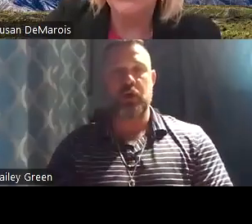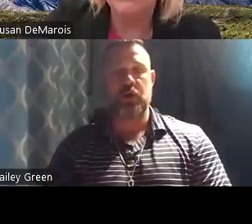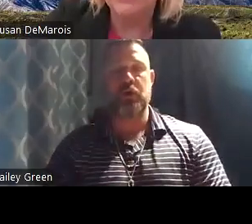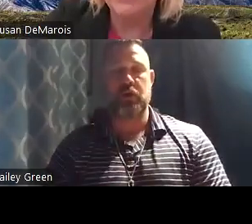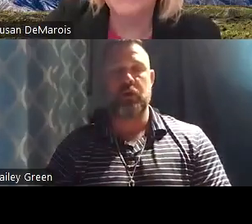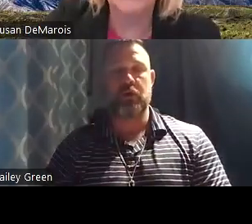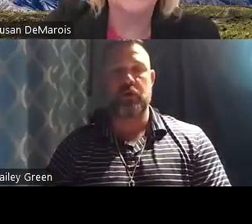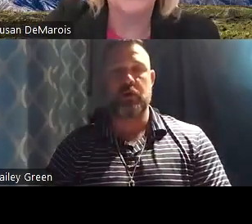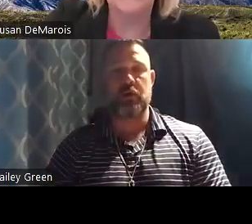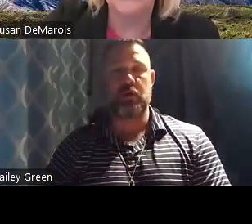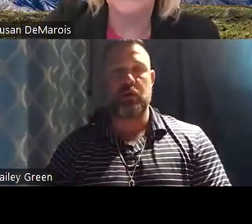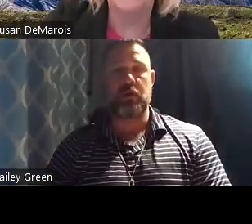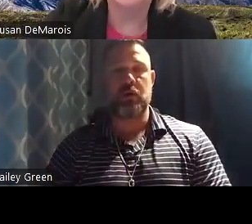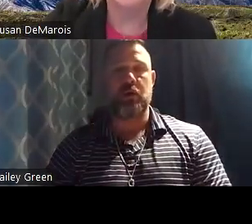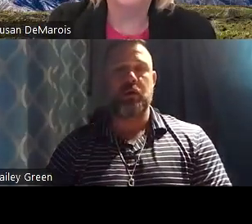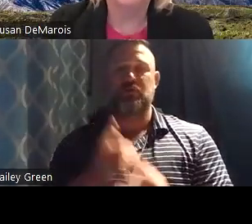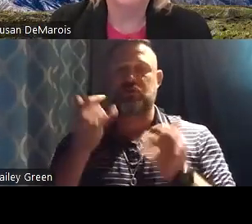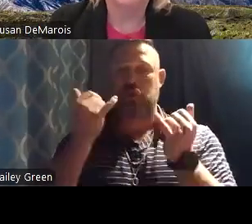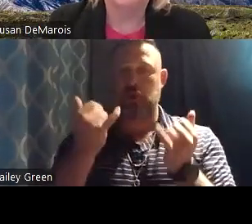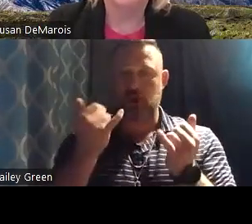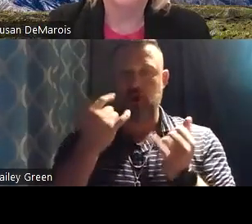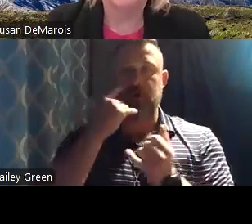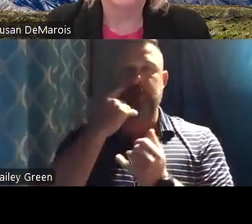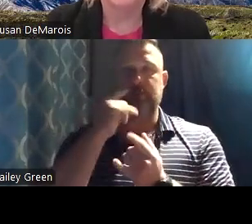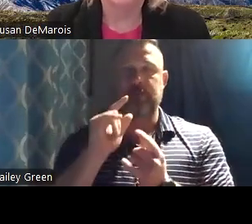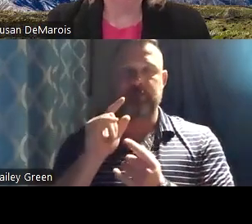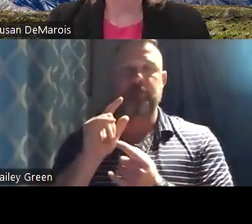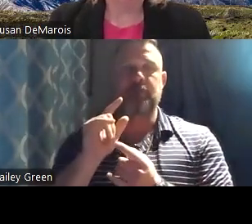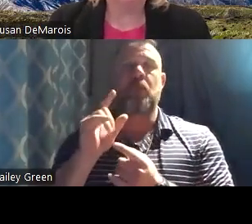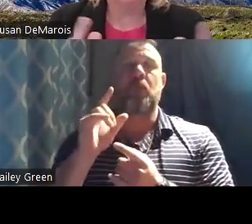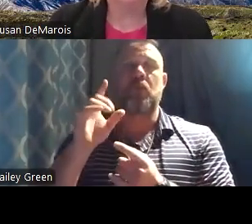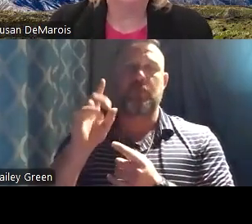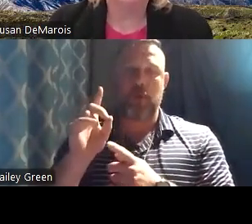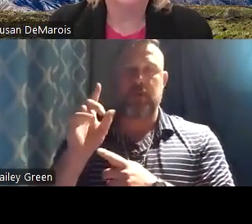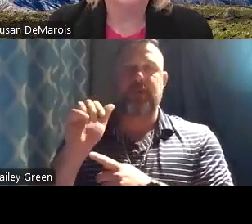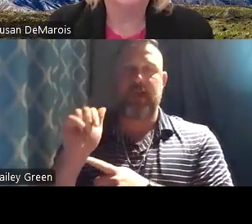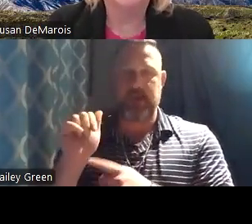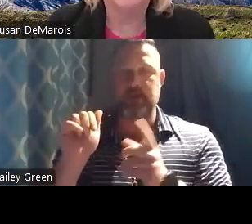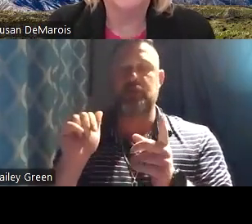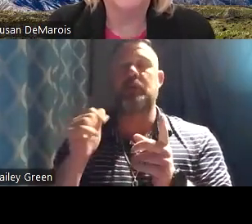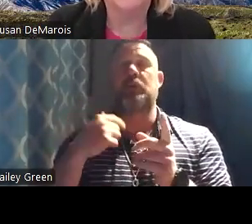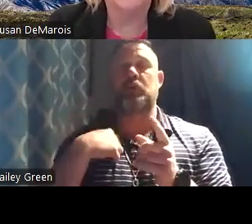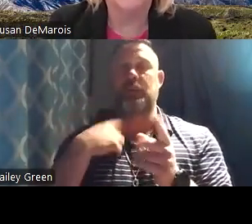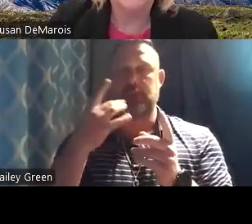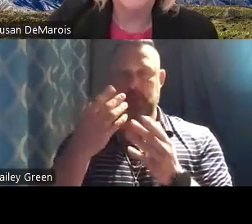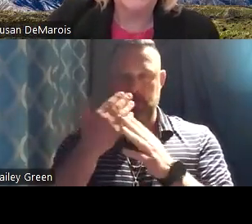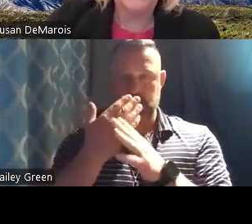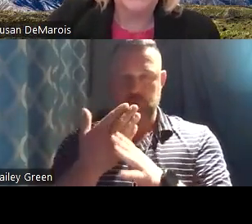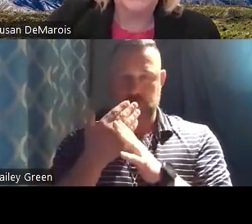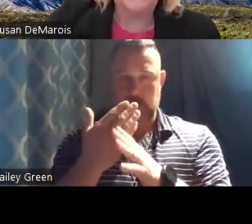wanted to just bring you current on what's happening with the Department of Aging. Earlier in the meeting, we did share with